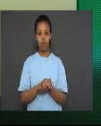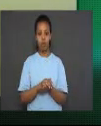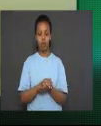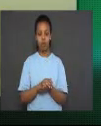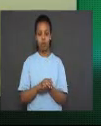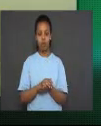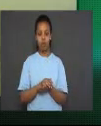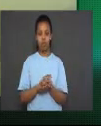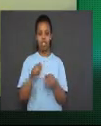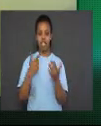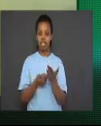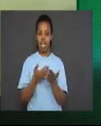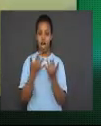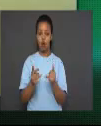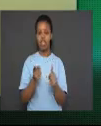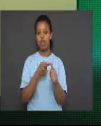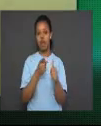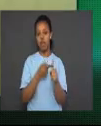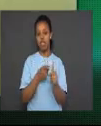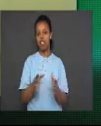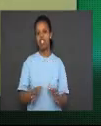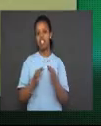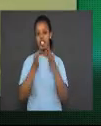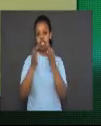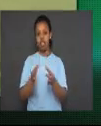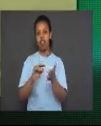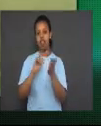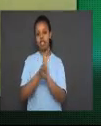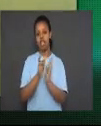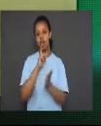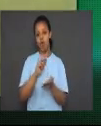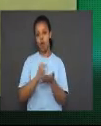an example of primary succession.